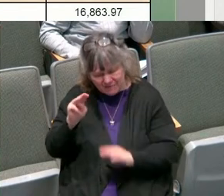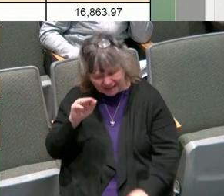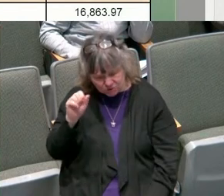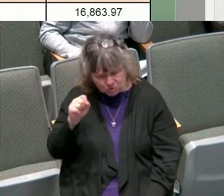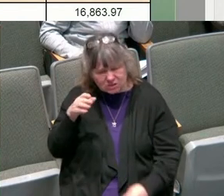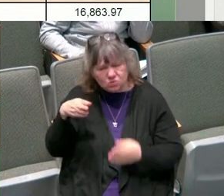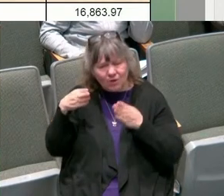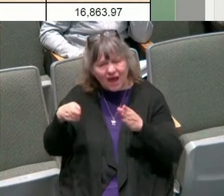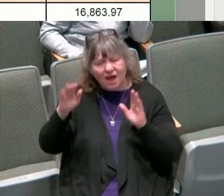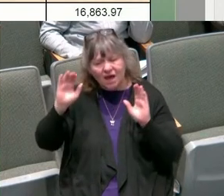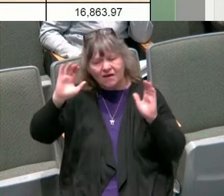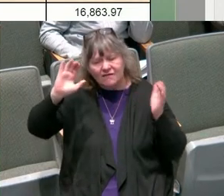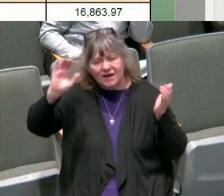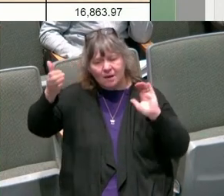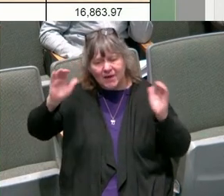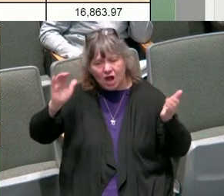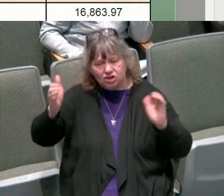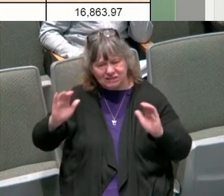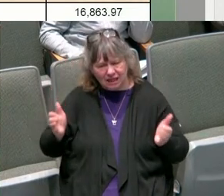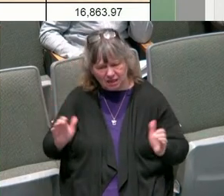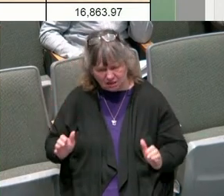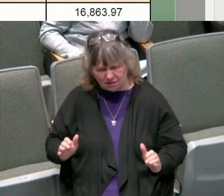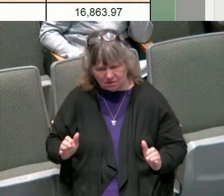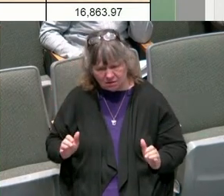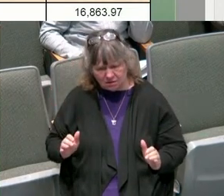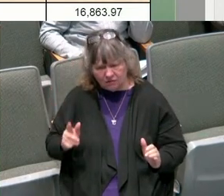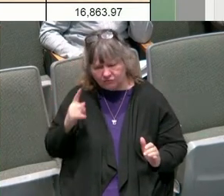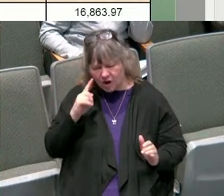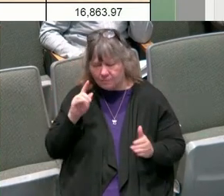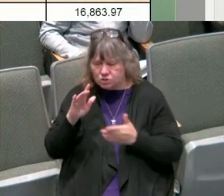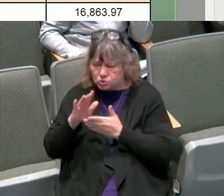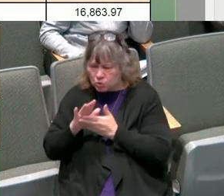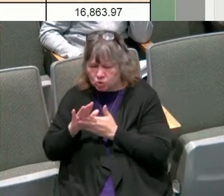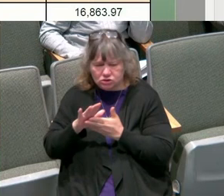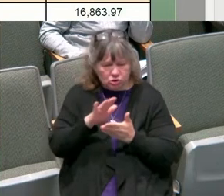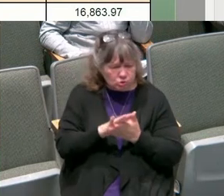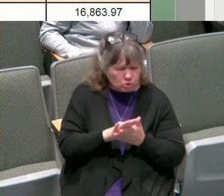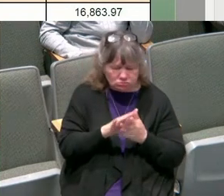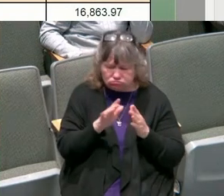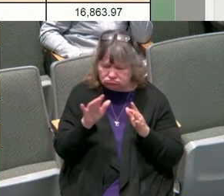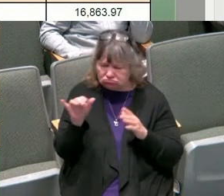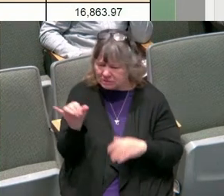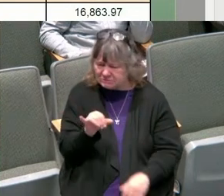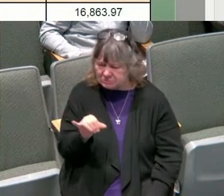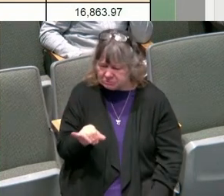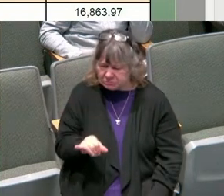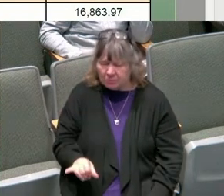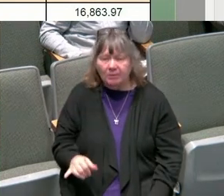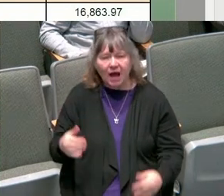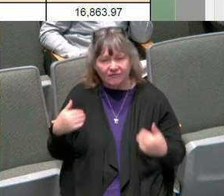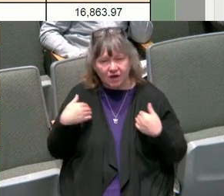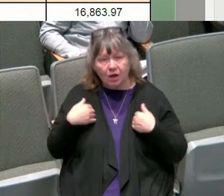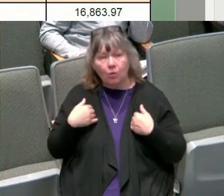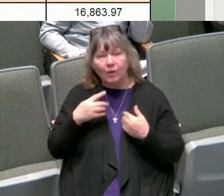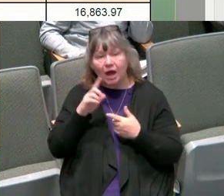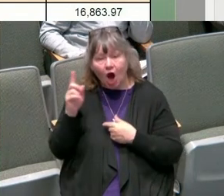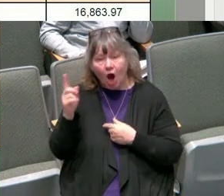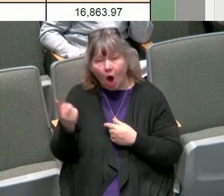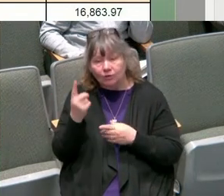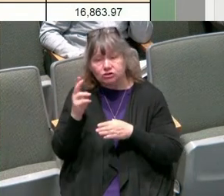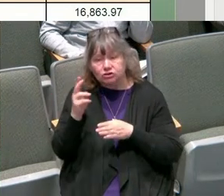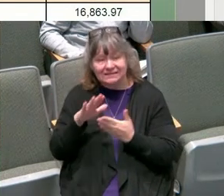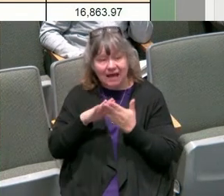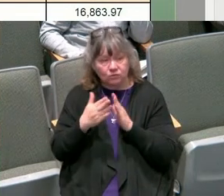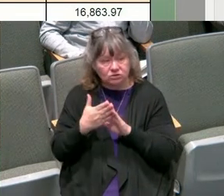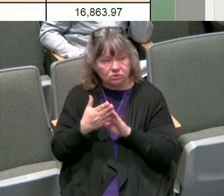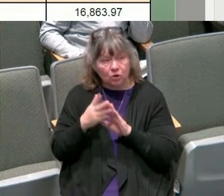of comparing Apples to Apples from school district to school district we always use these